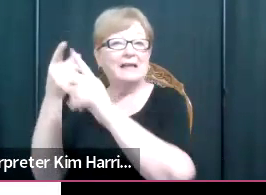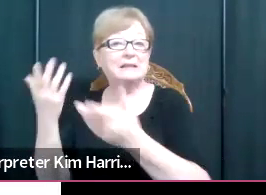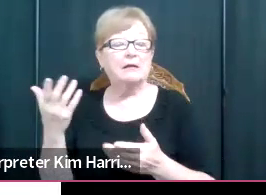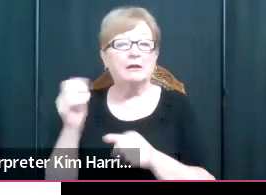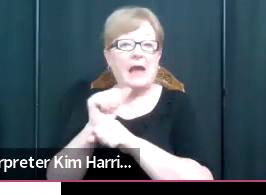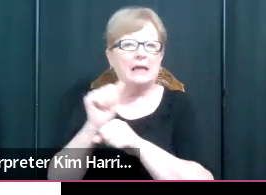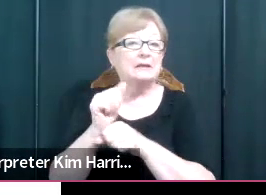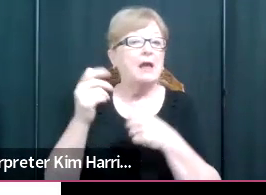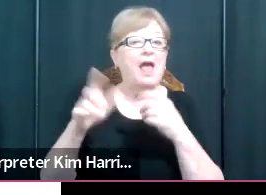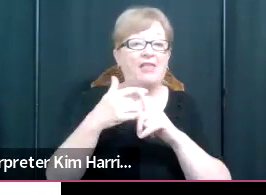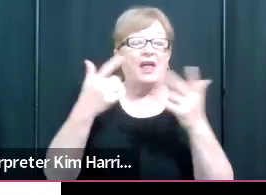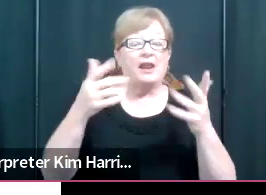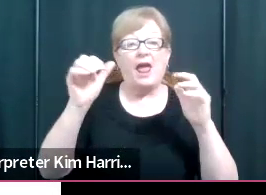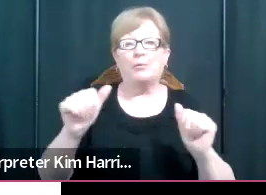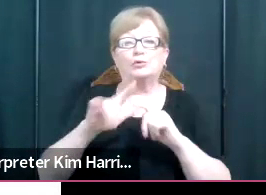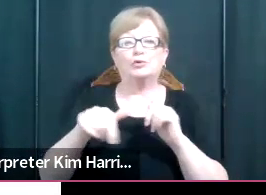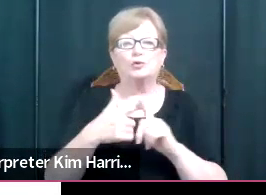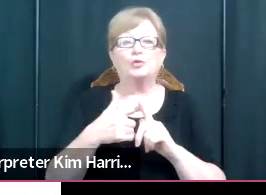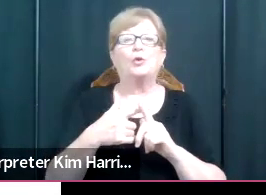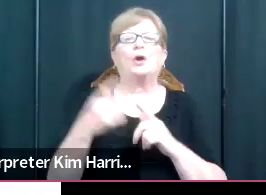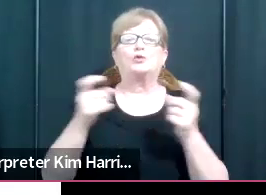includes the ability to control your impulses.